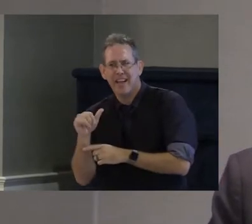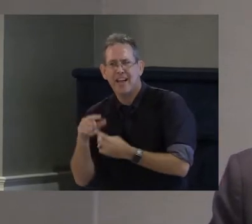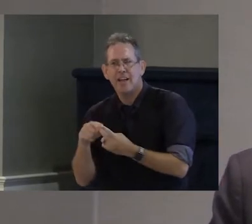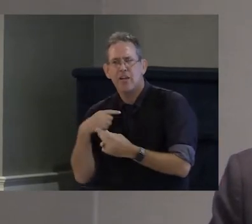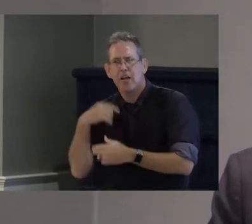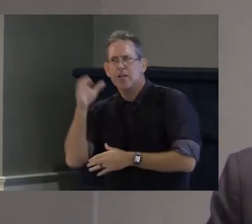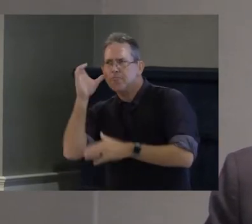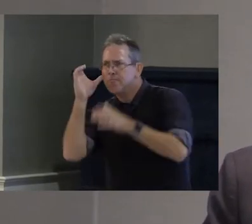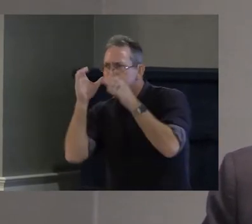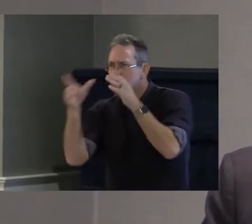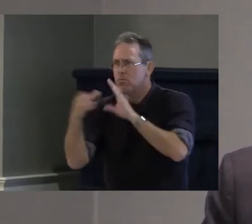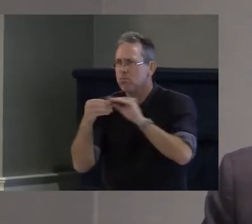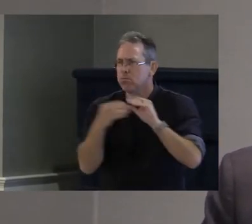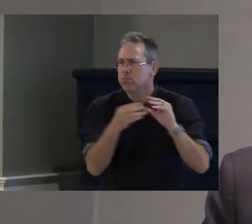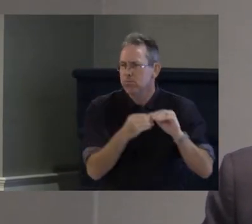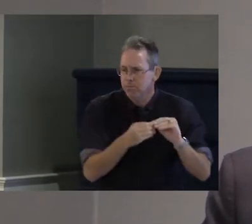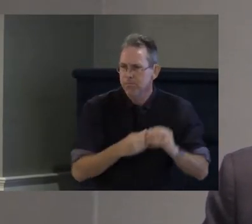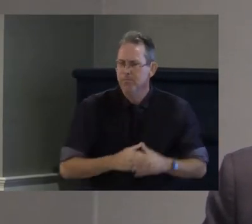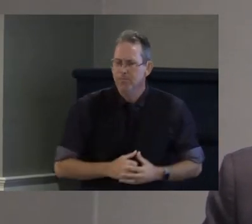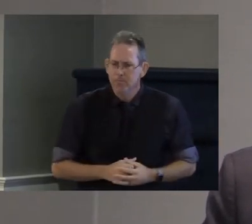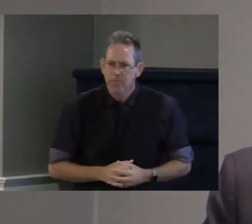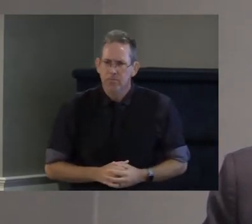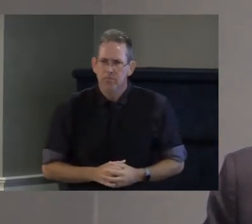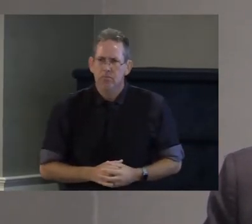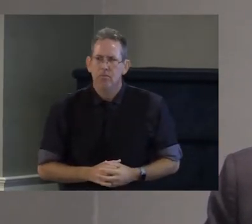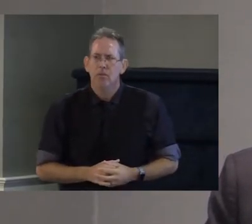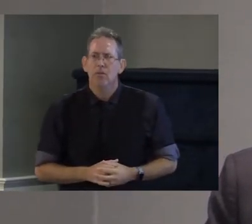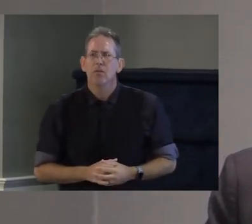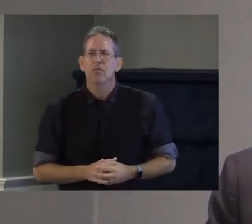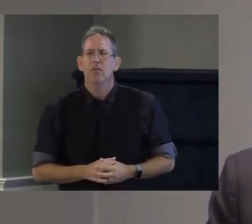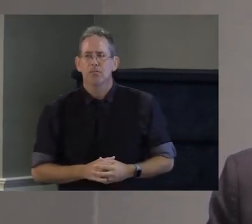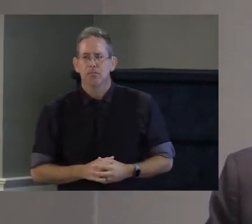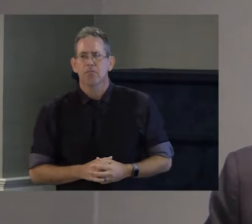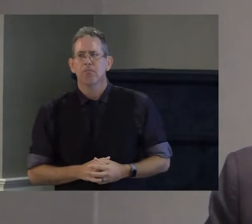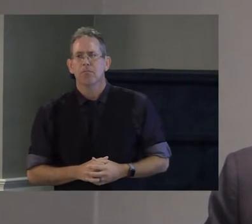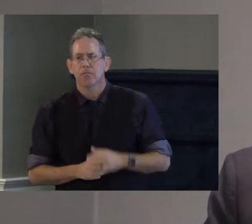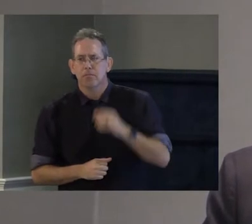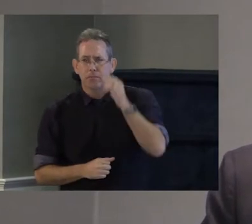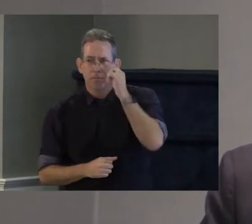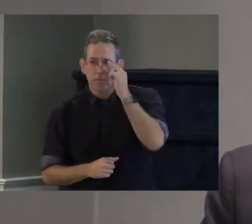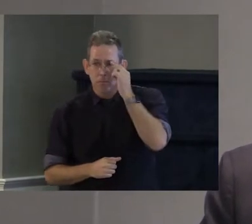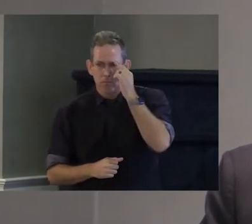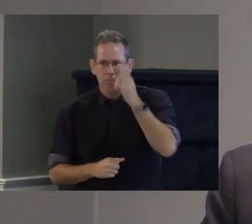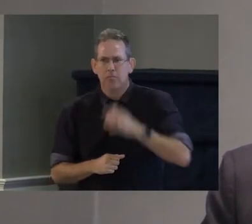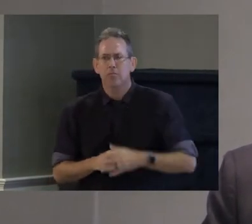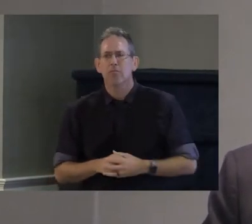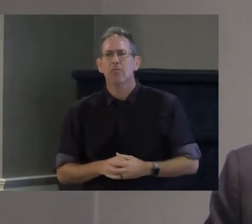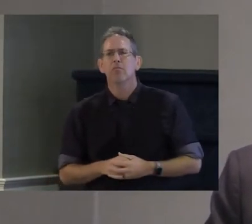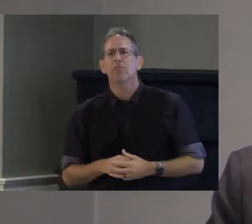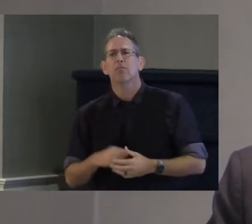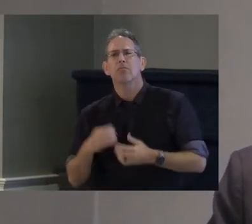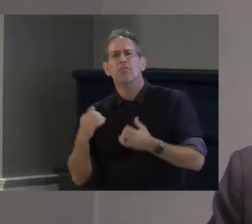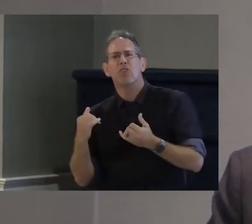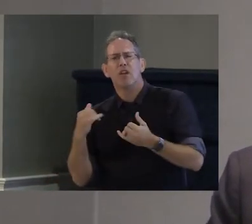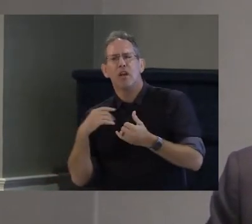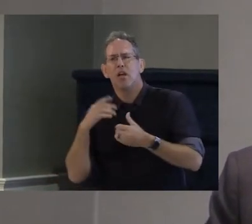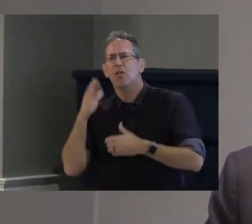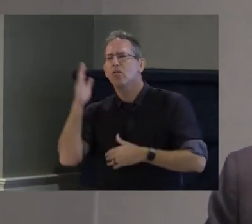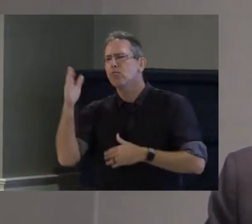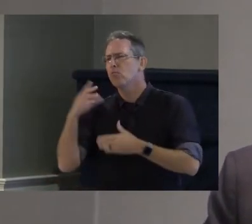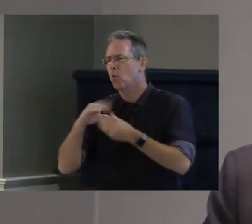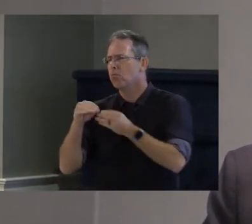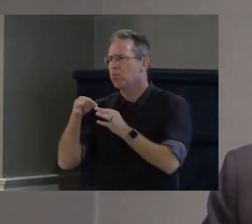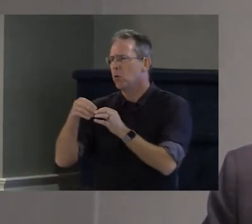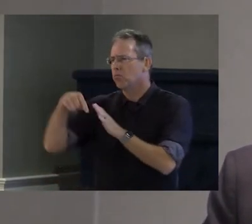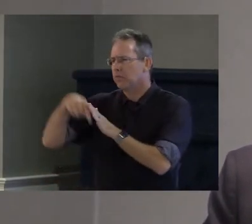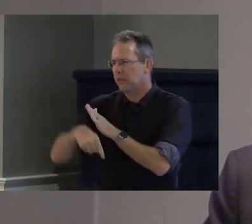happy to, from Adam, he's gonna go a bit more into depth. Right now I wanna turn the focus on one of